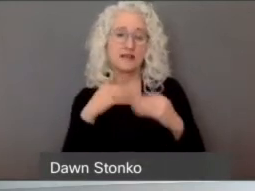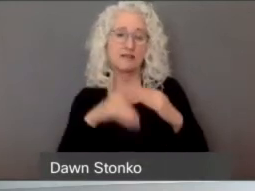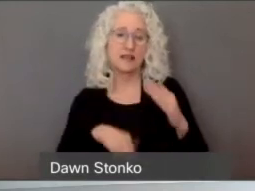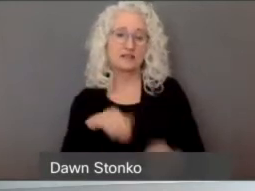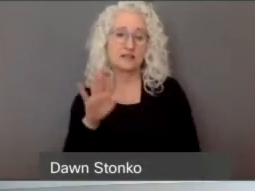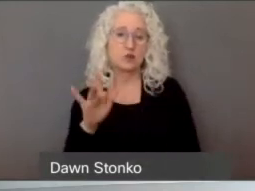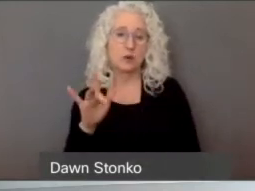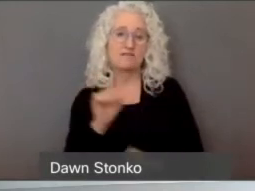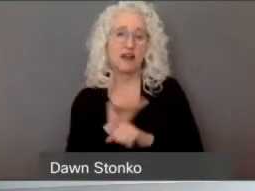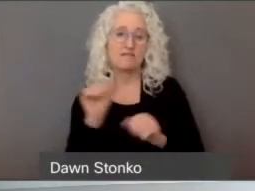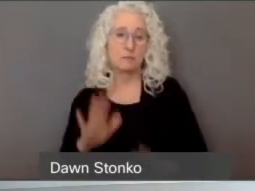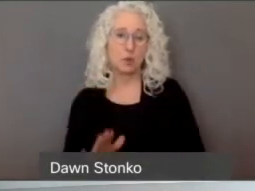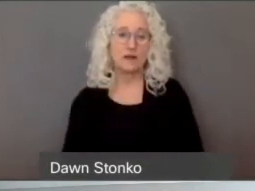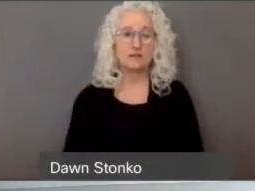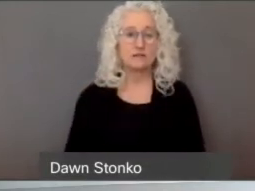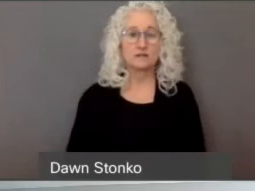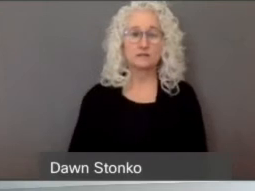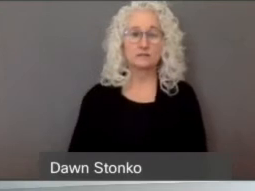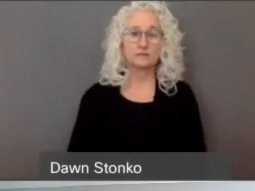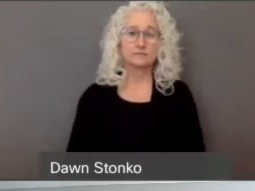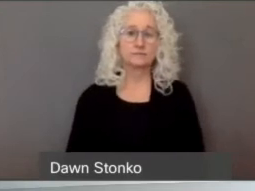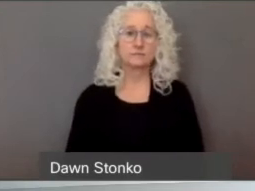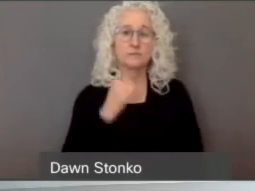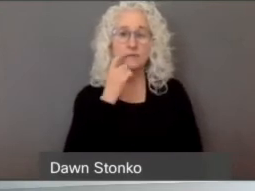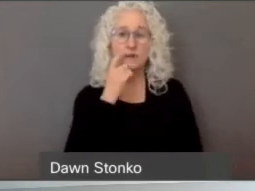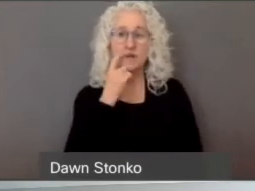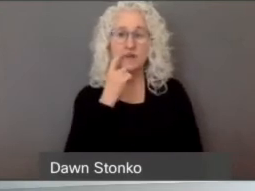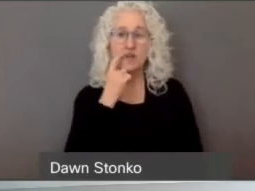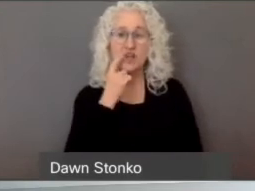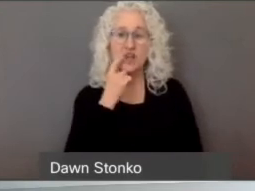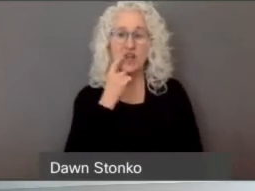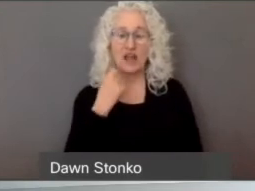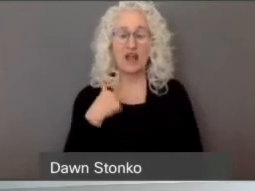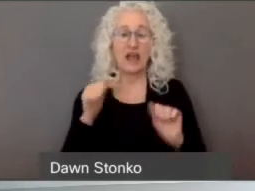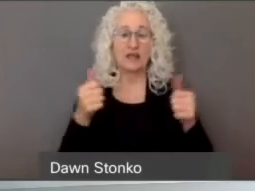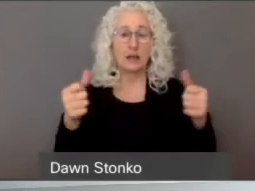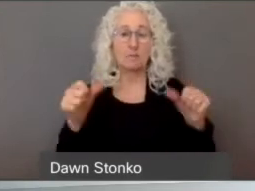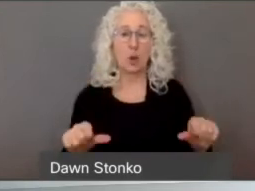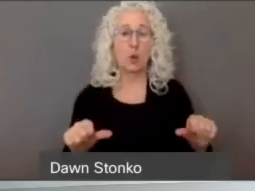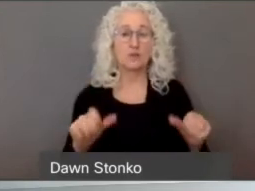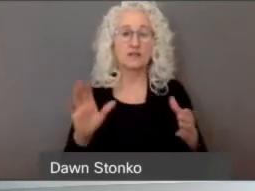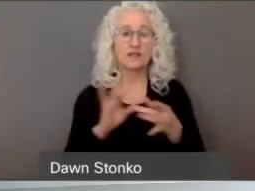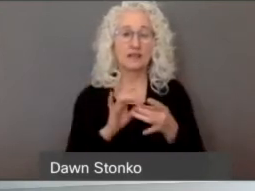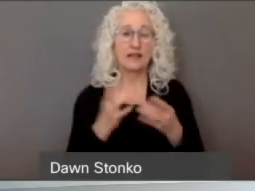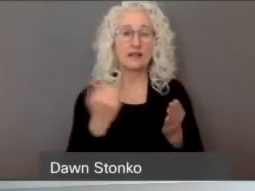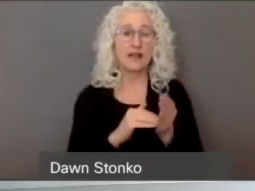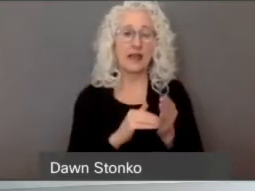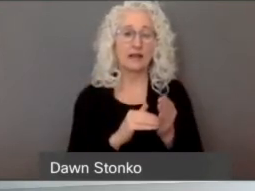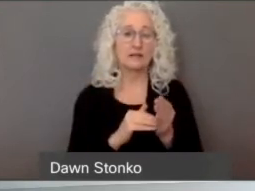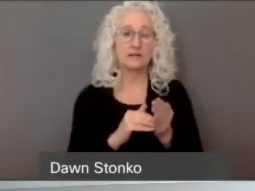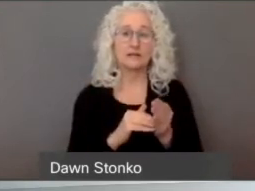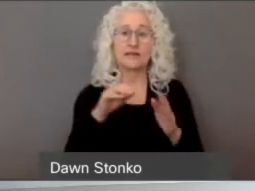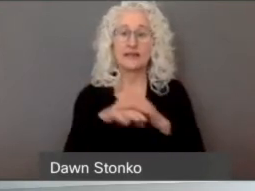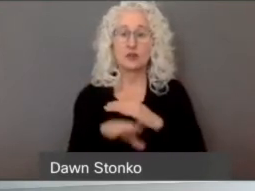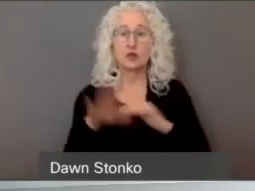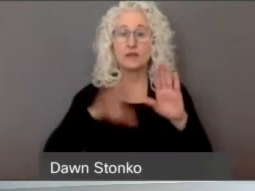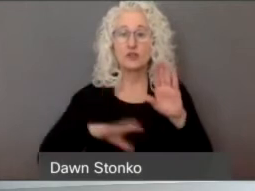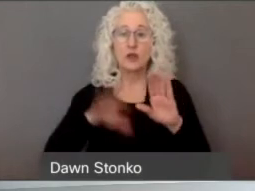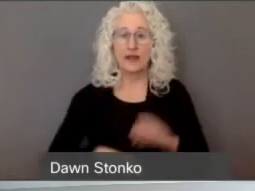employees. I can post the link once again into the